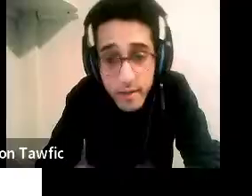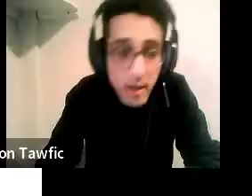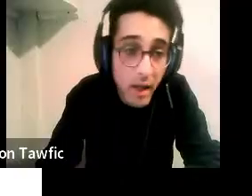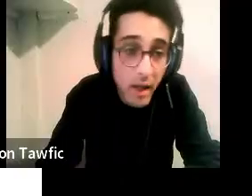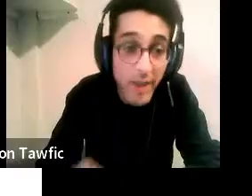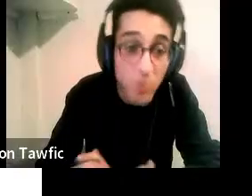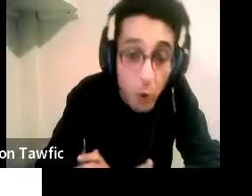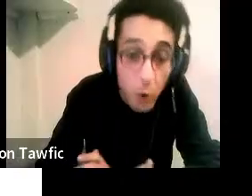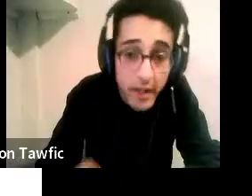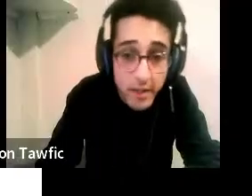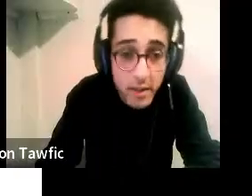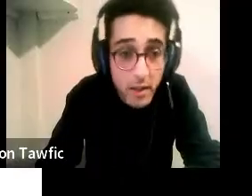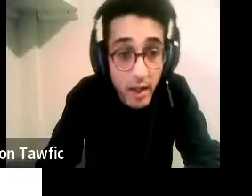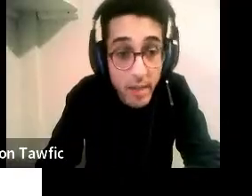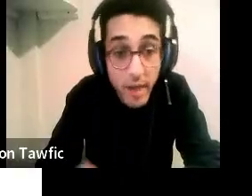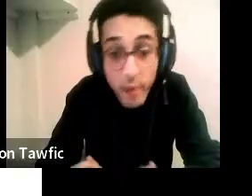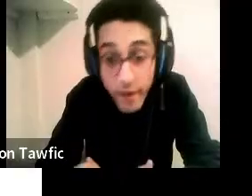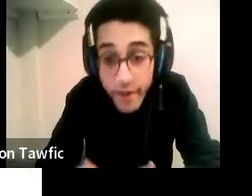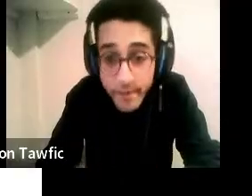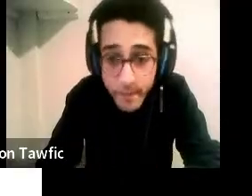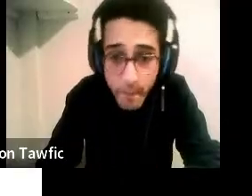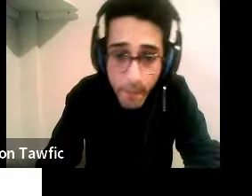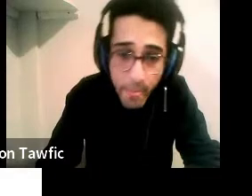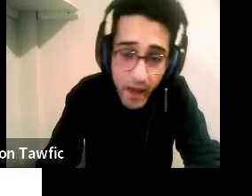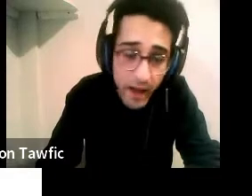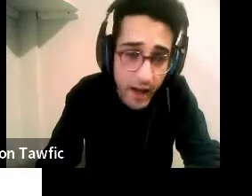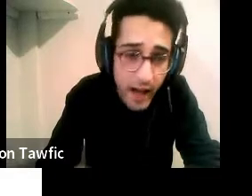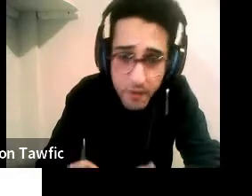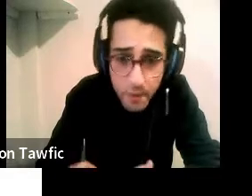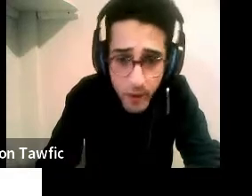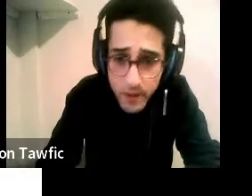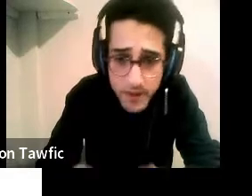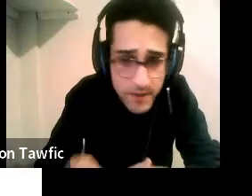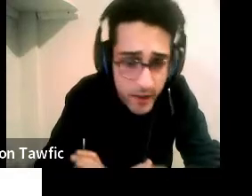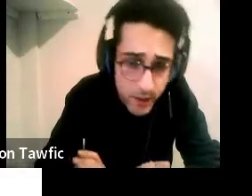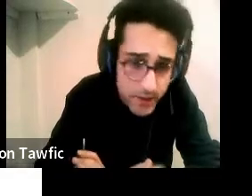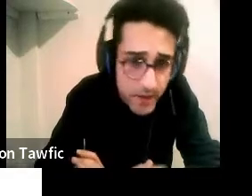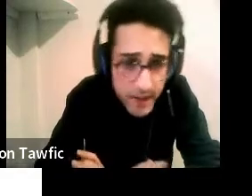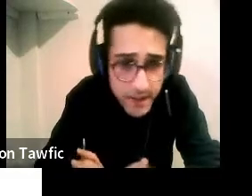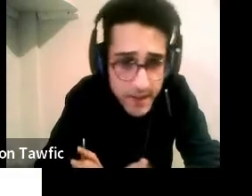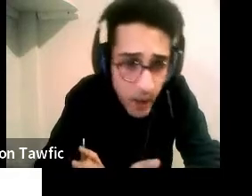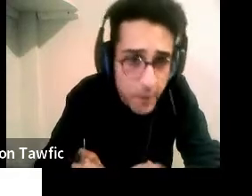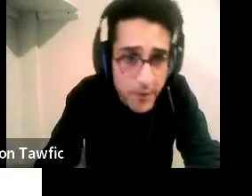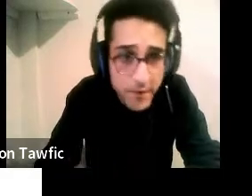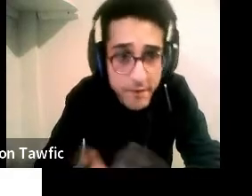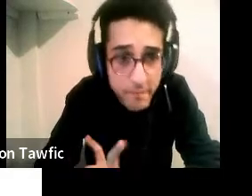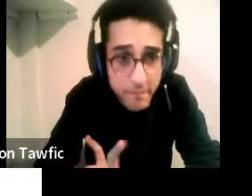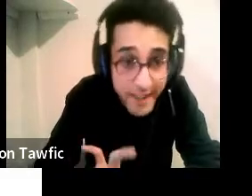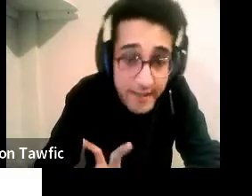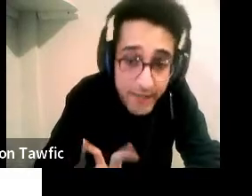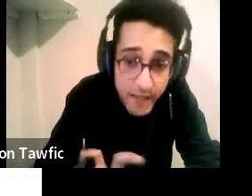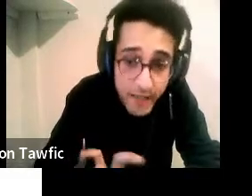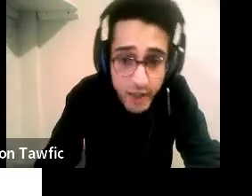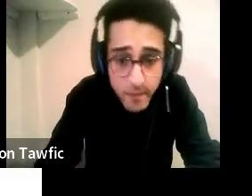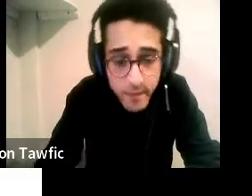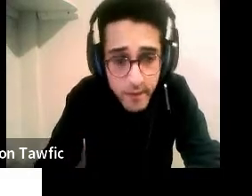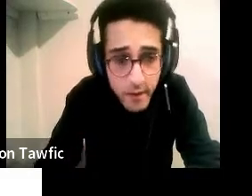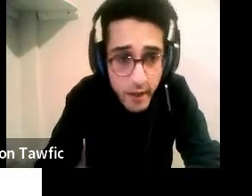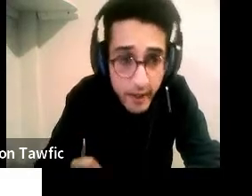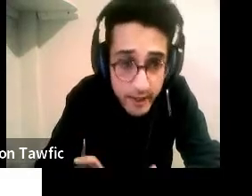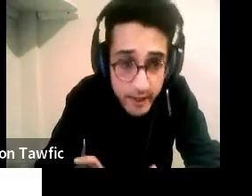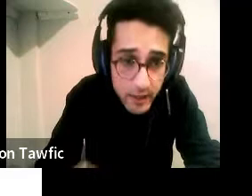son, like my daughter, like my brother. Anthropologists are used to these examples of fictive